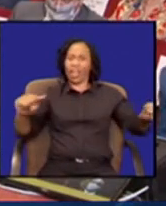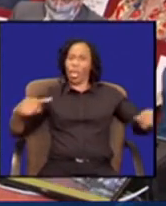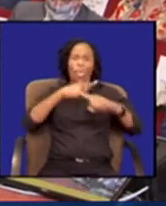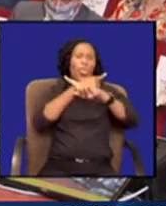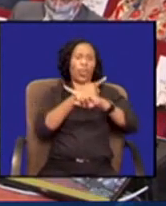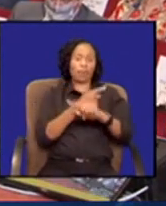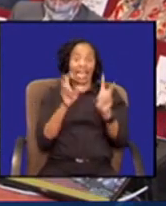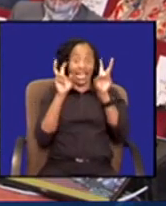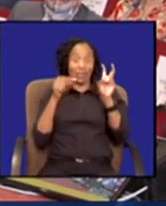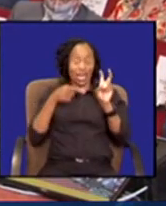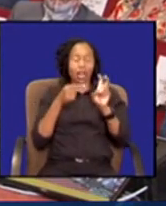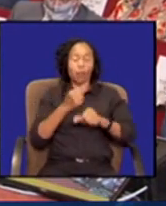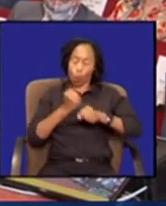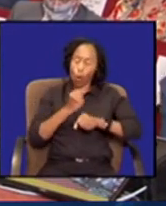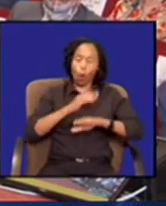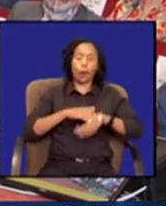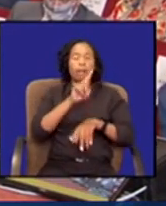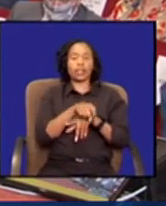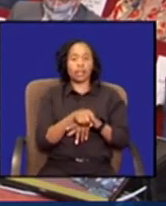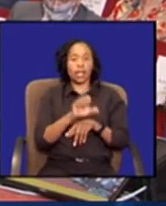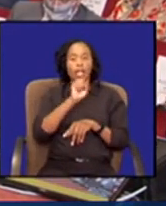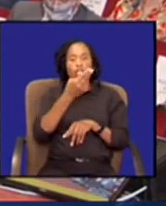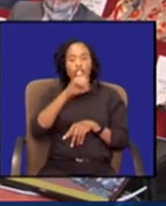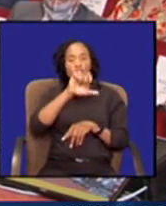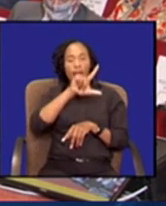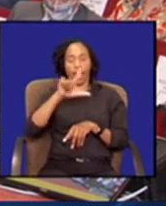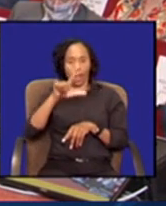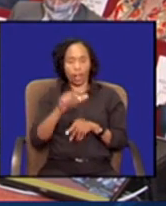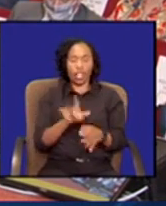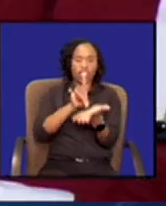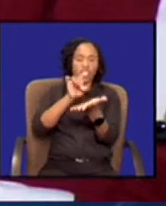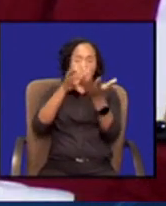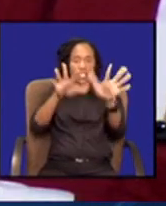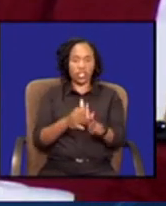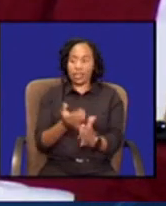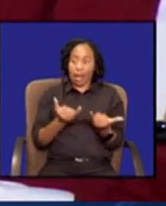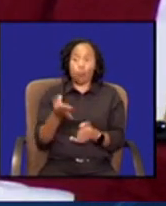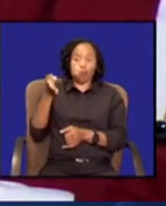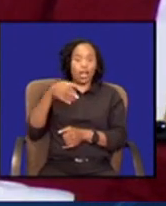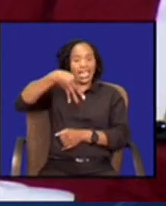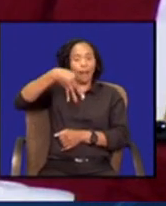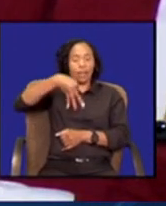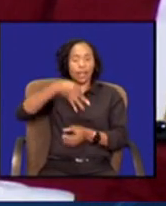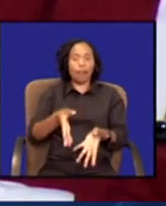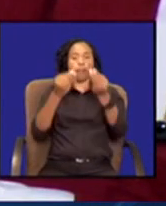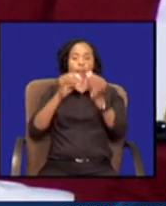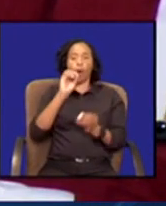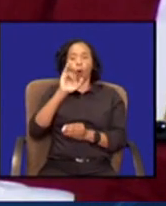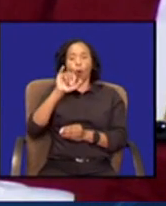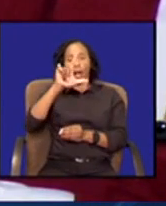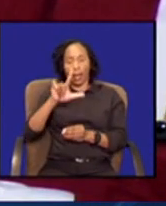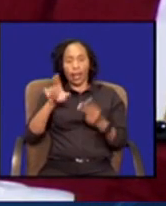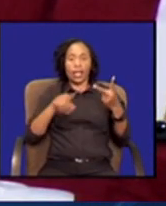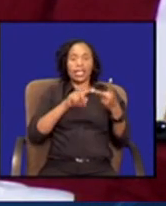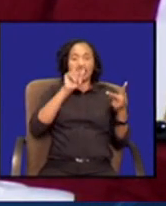issue. We chased Shell here, and they went to Namibia and discovered oil. We chased ENI in KZN.